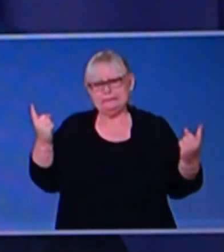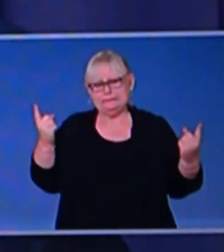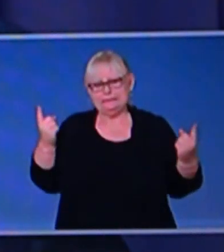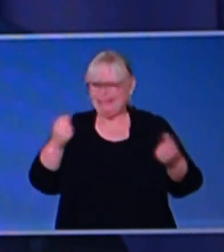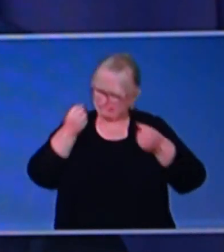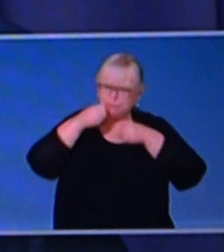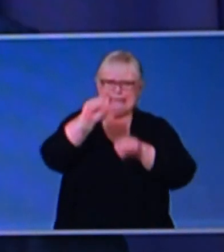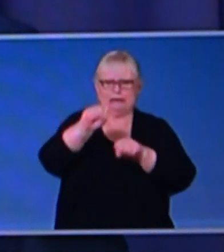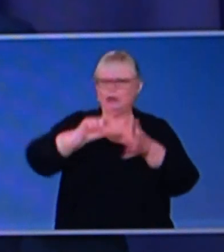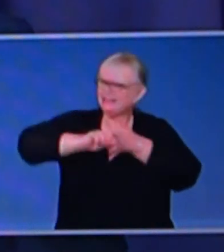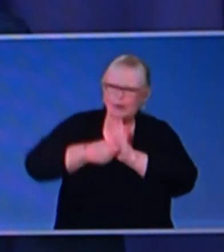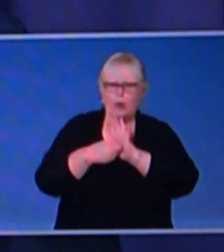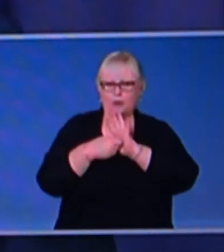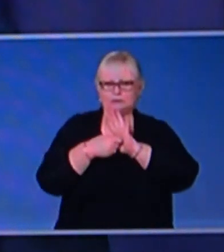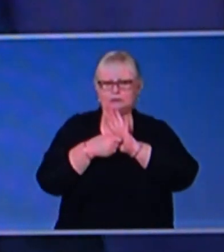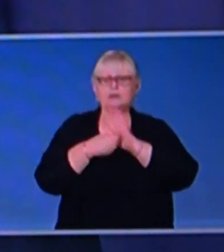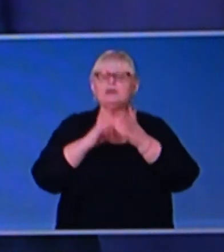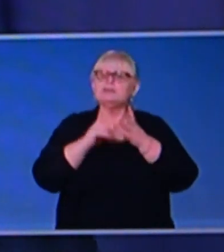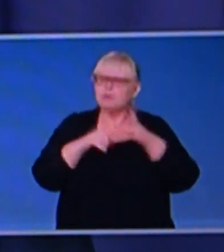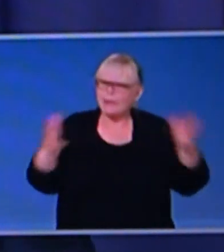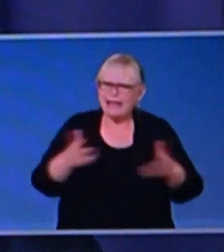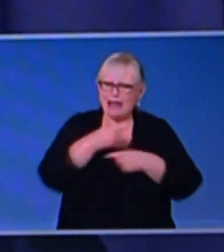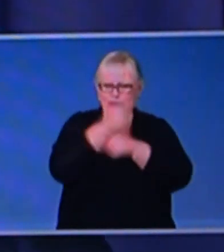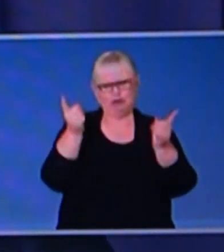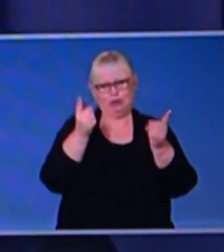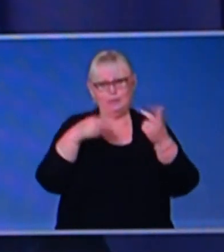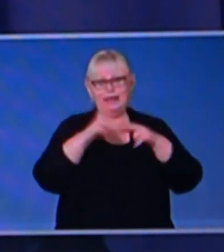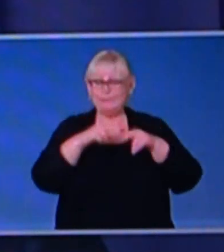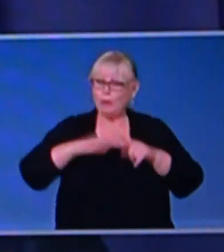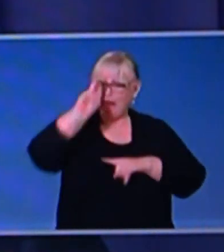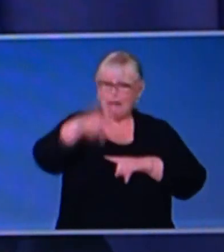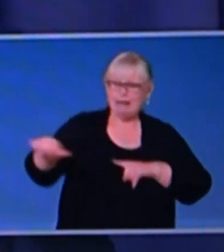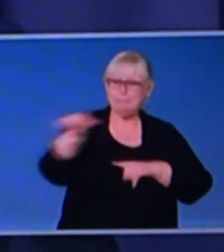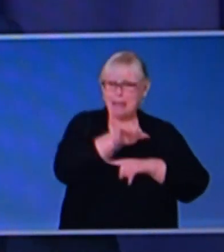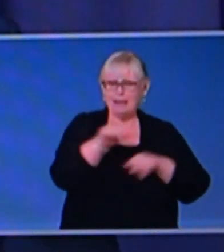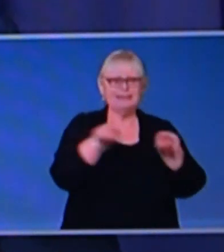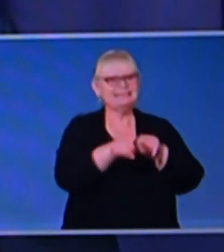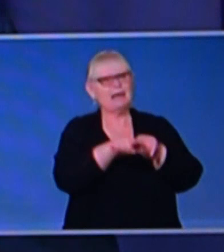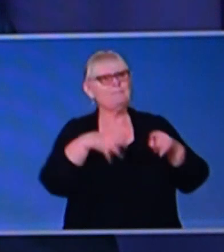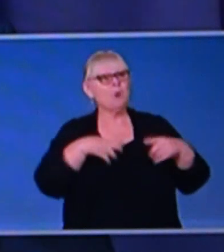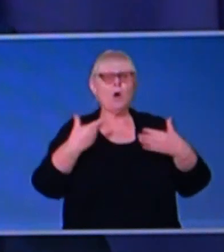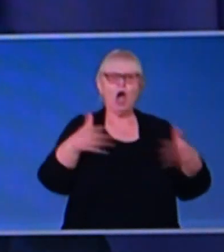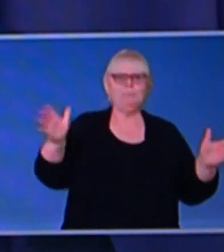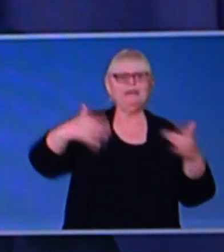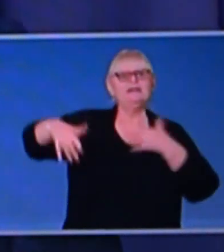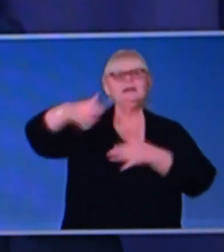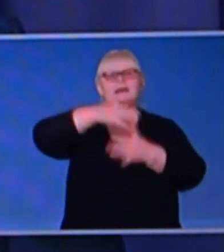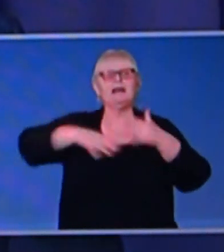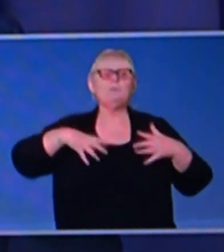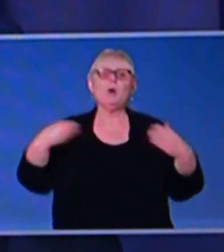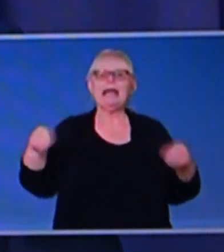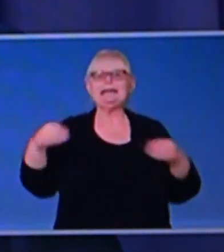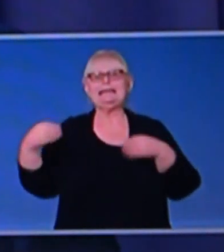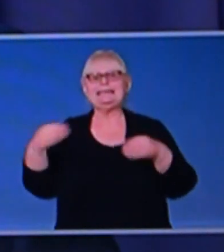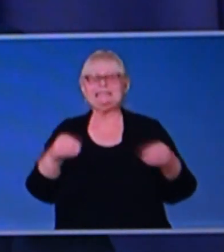place. So we would encourage all Australians, if you want to see us return to the more eased restrictions